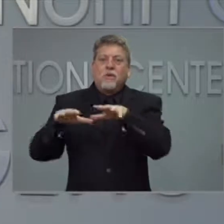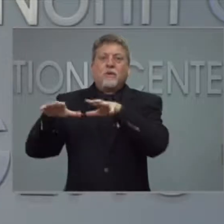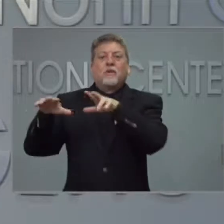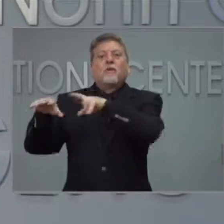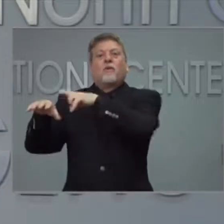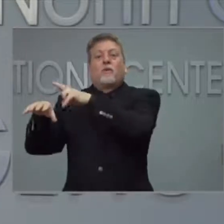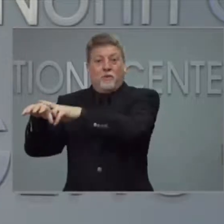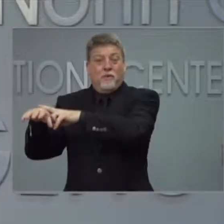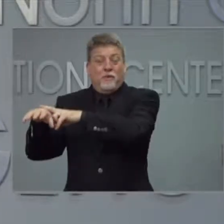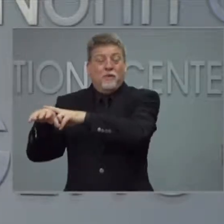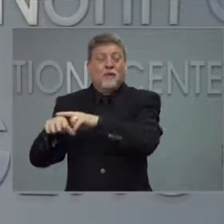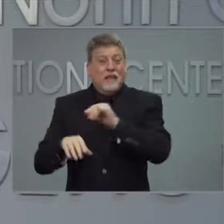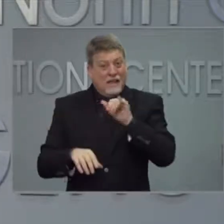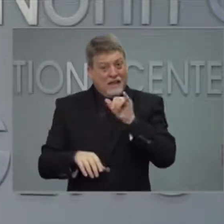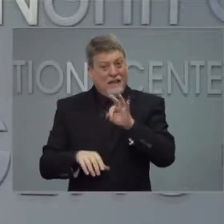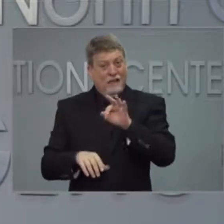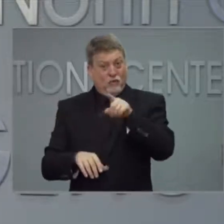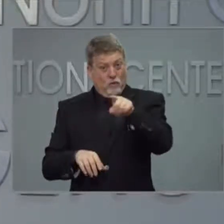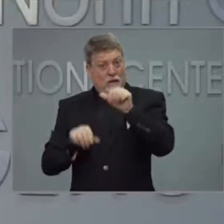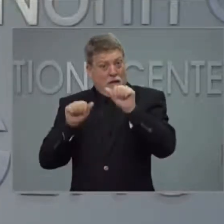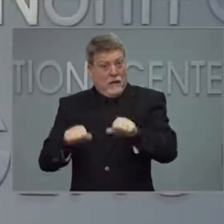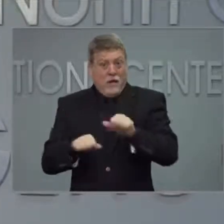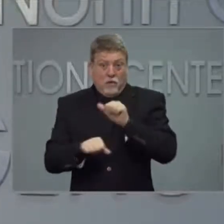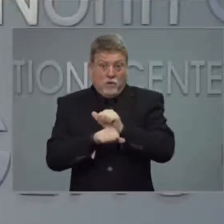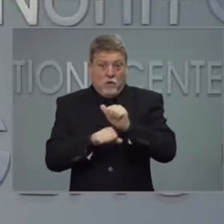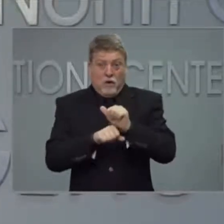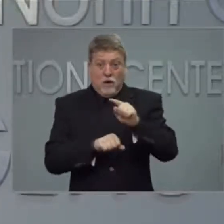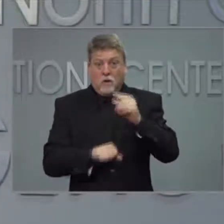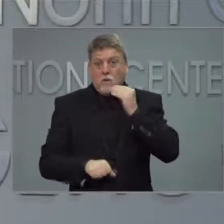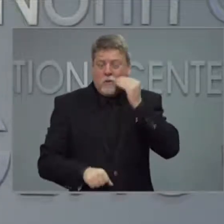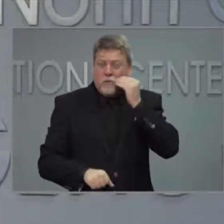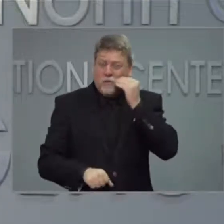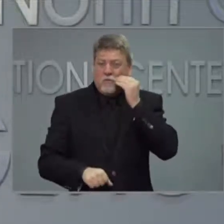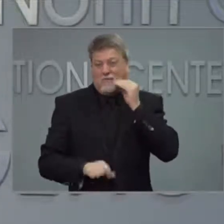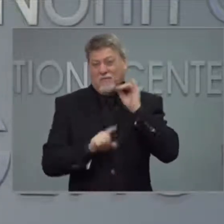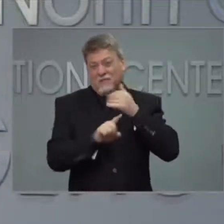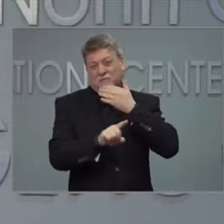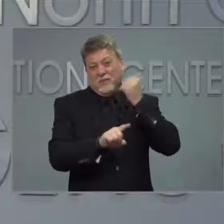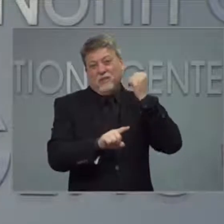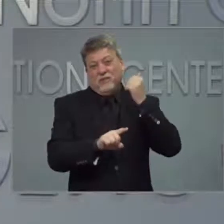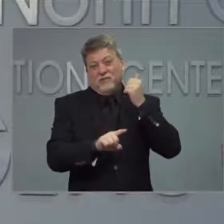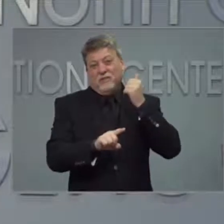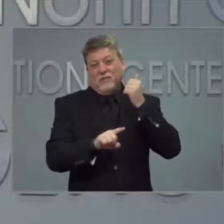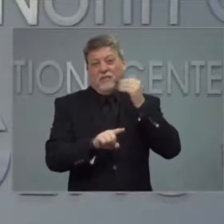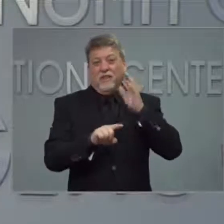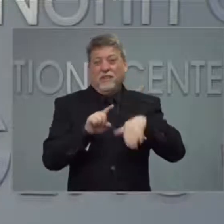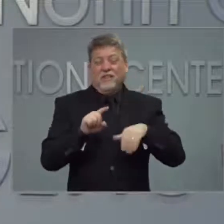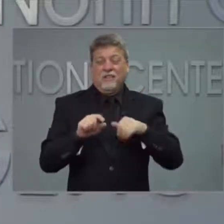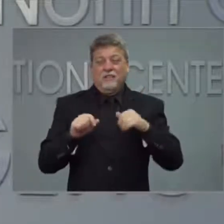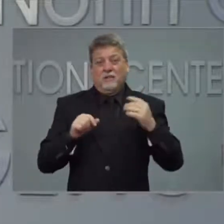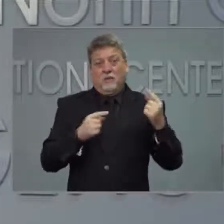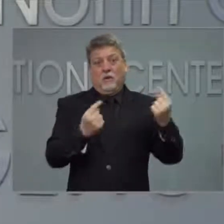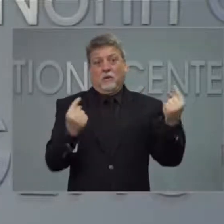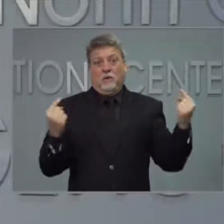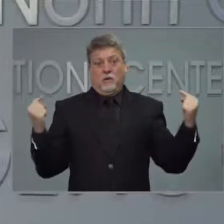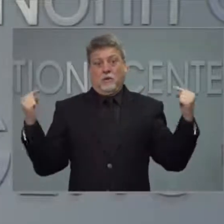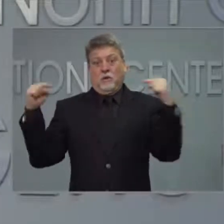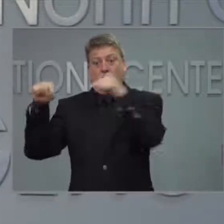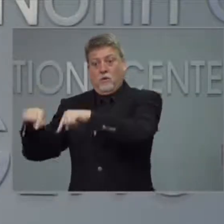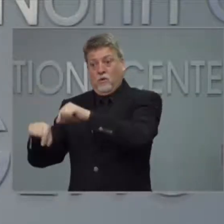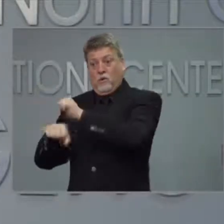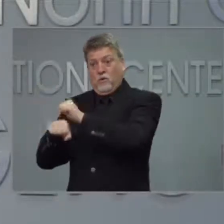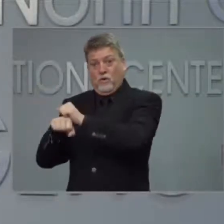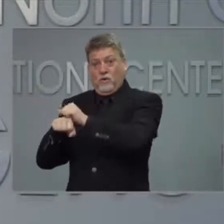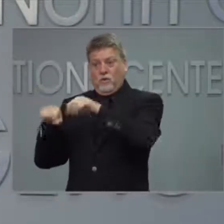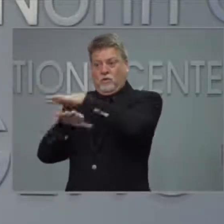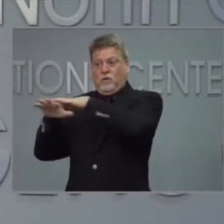work done and can get it done remotely, then that's a better situation than having a lot of people in an office setting. But I'll